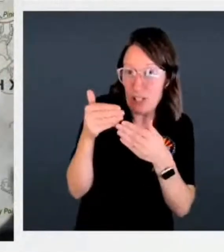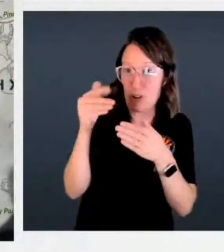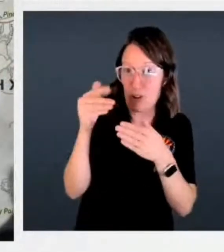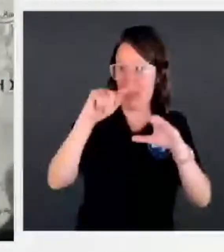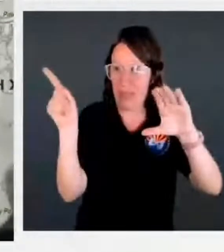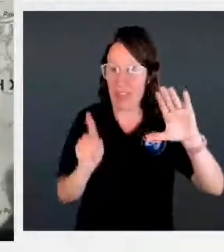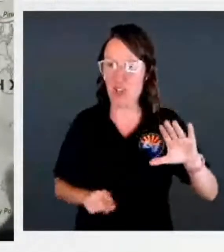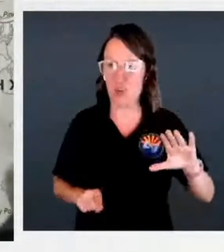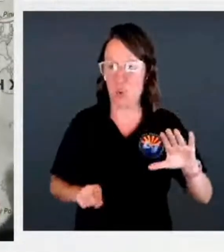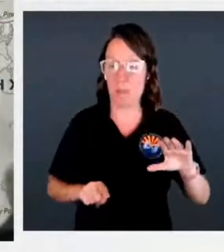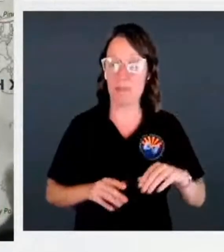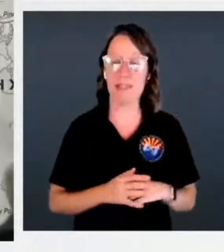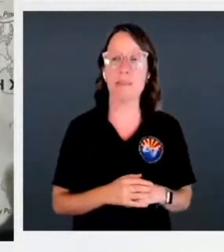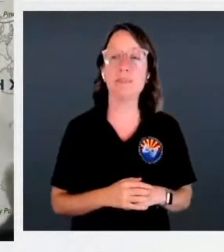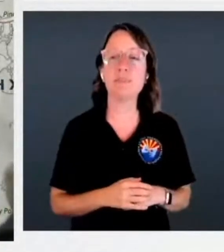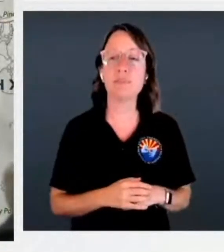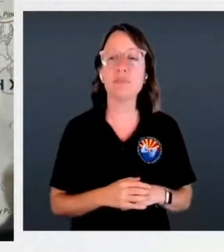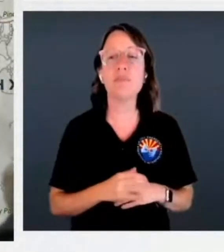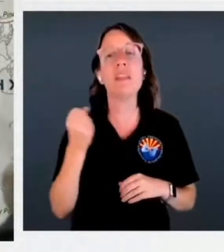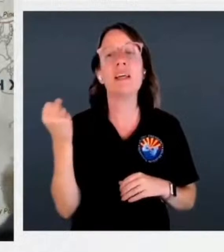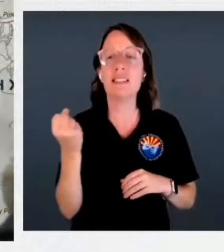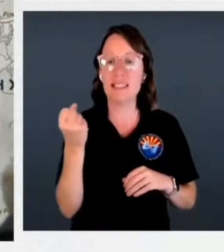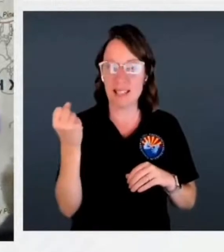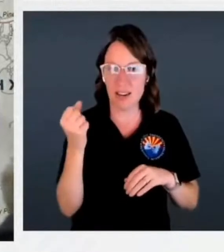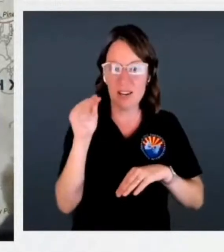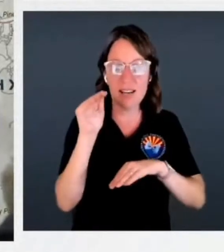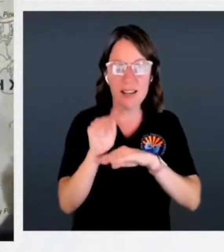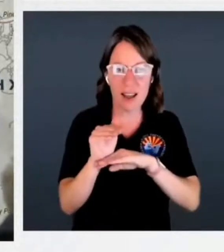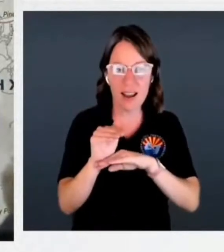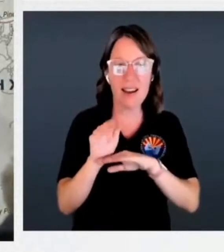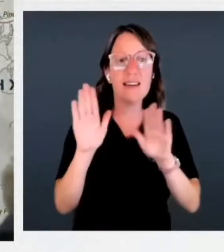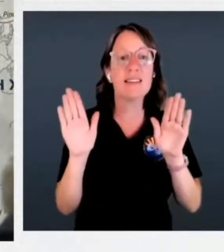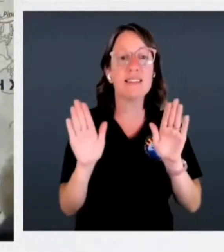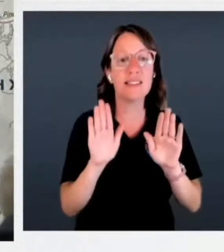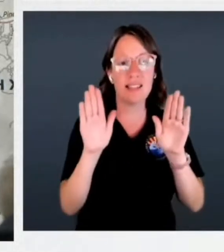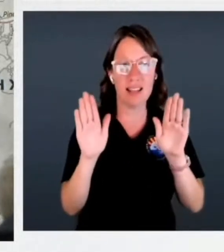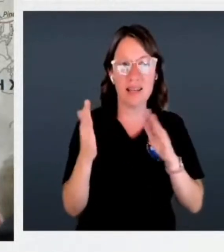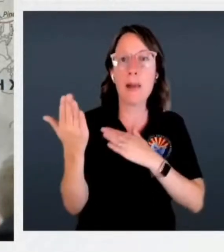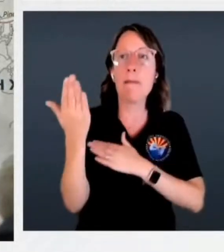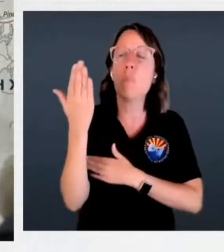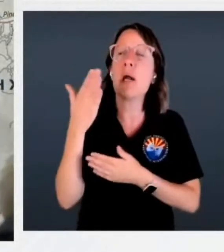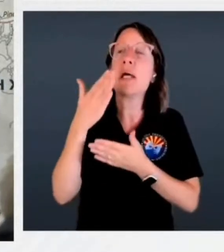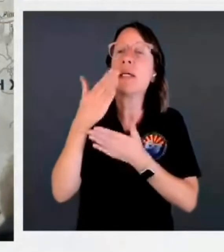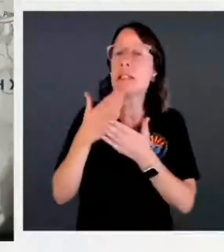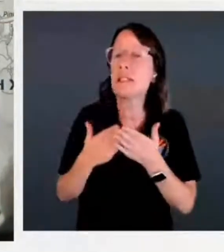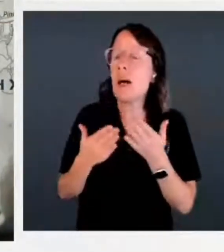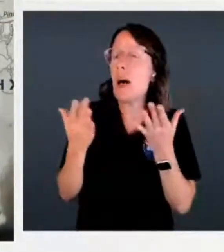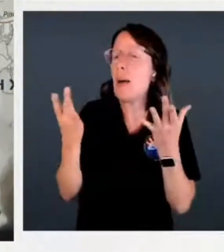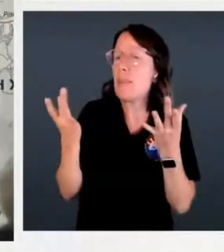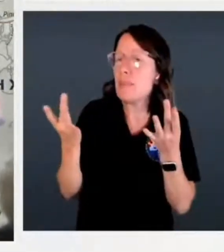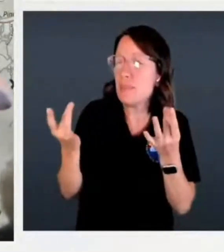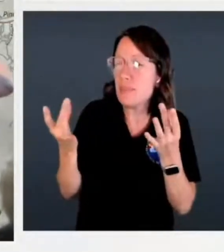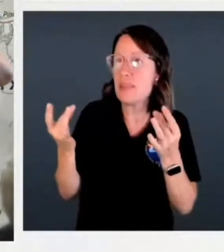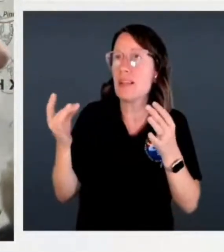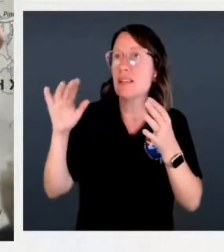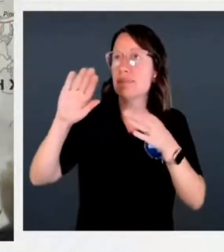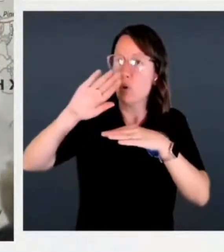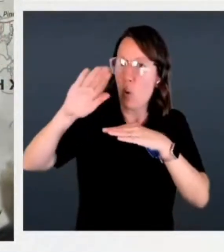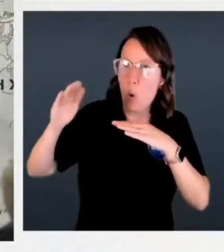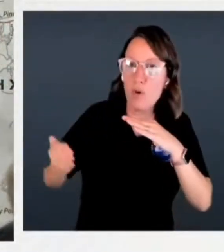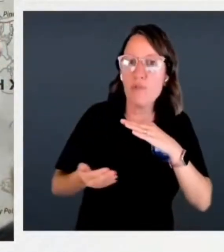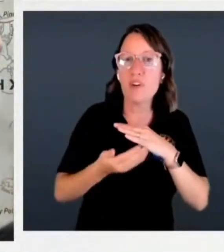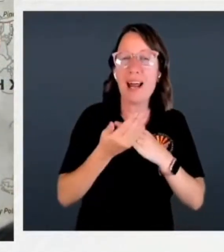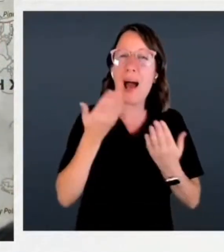of moisture that will come up Saturday night into Sunday morning, so there's a potential we could see some nocturnal nighttime thunderstorms. Those tend